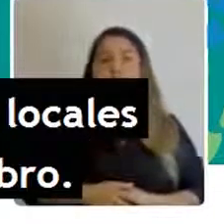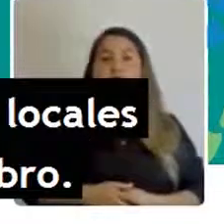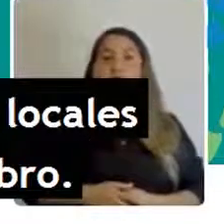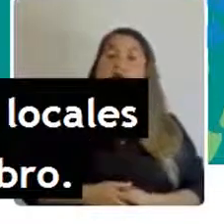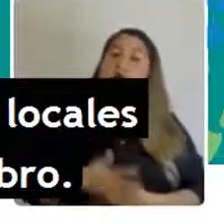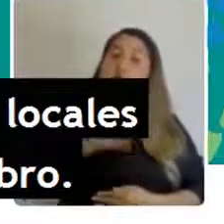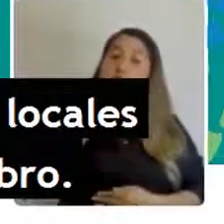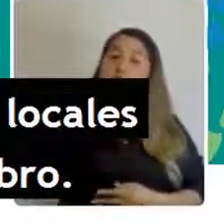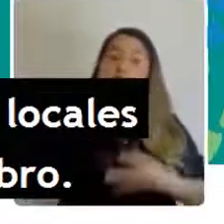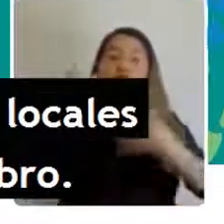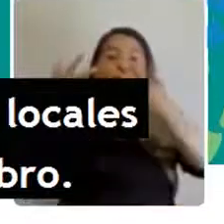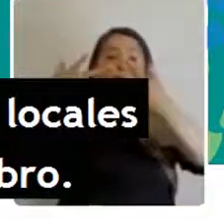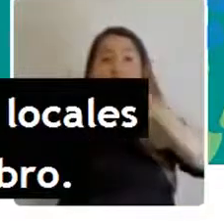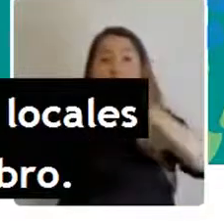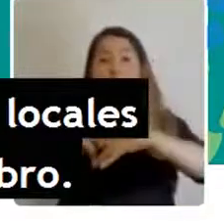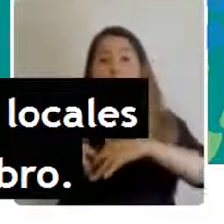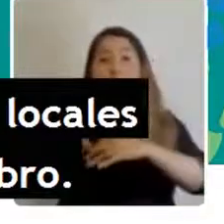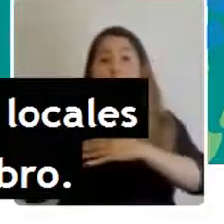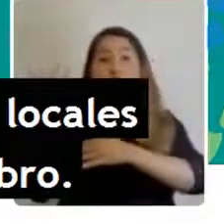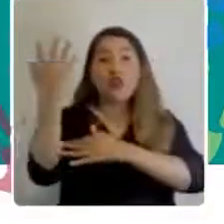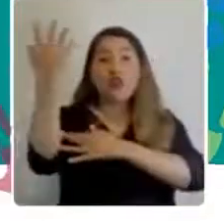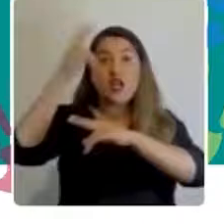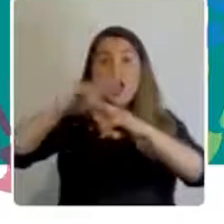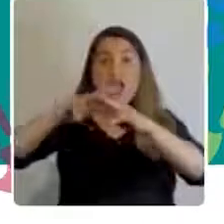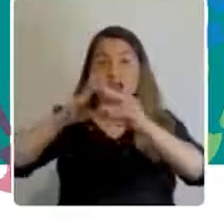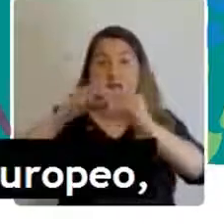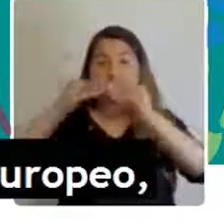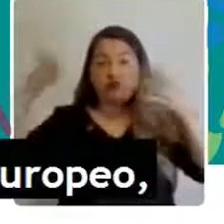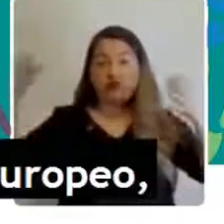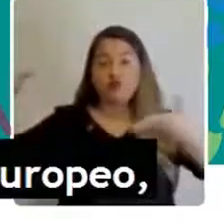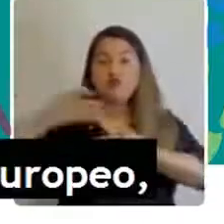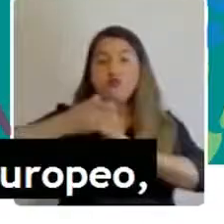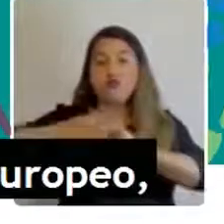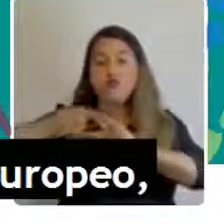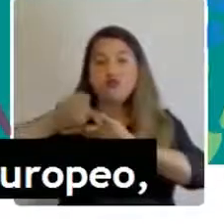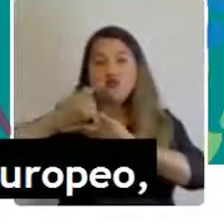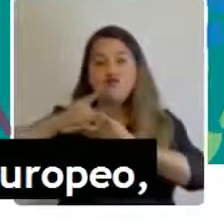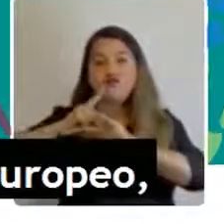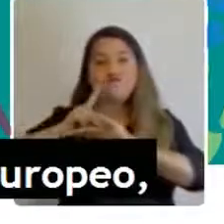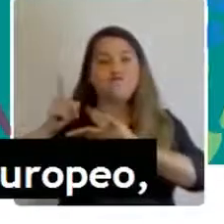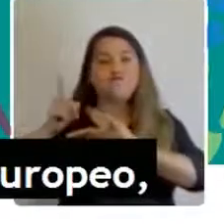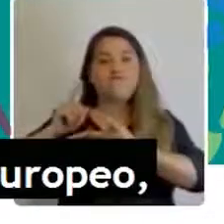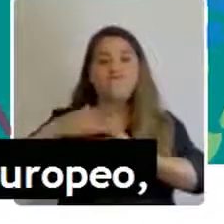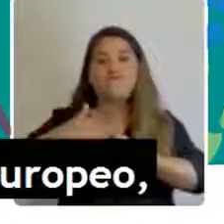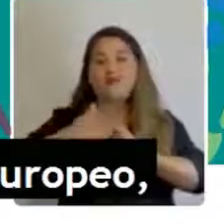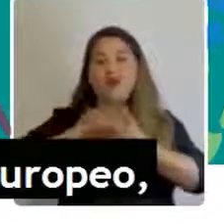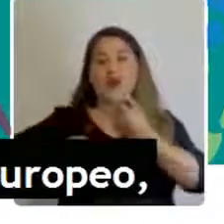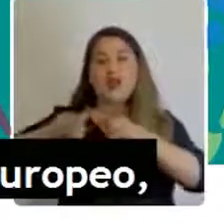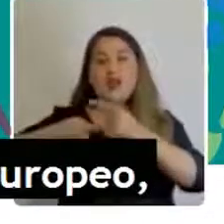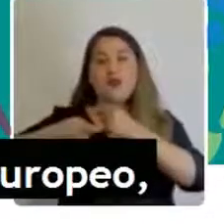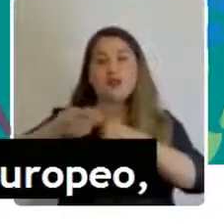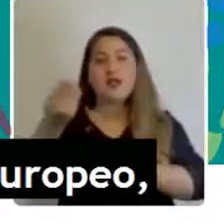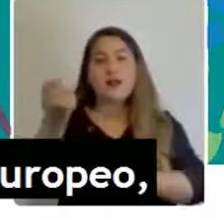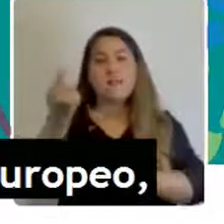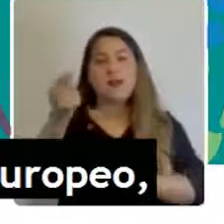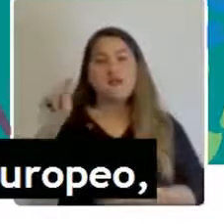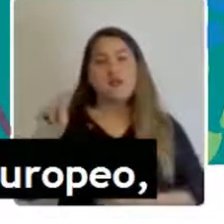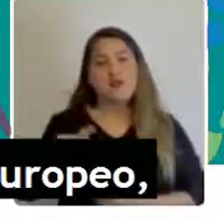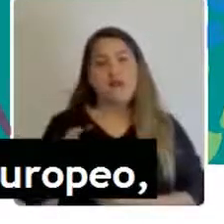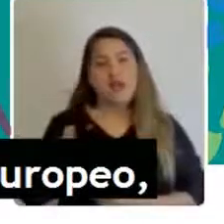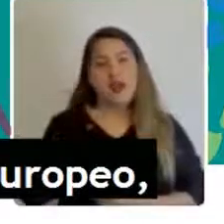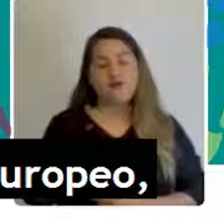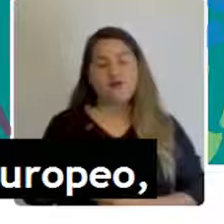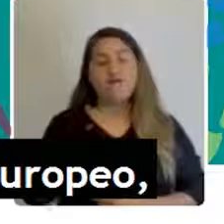So it depends on each member state. Right now, we didn't success to have